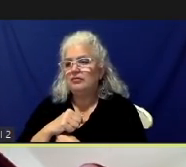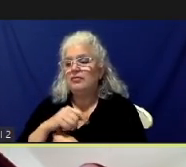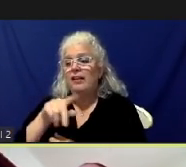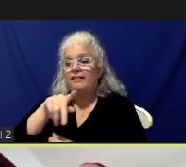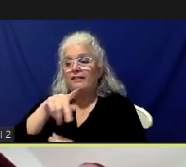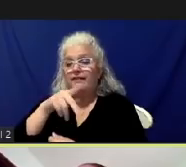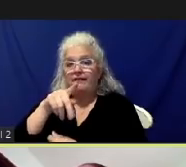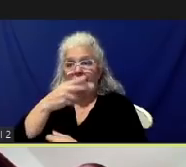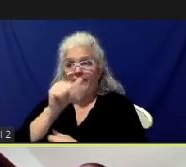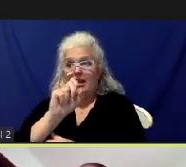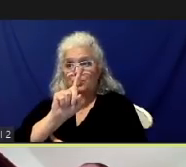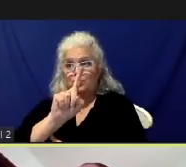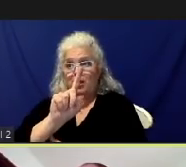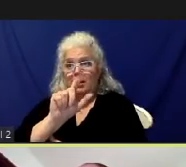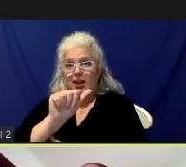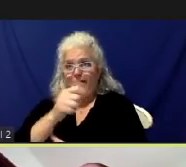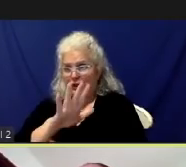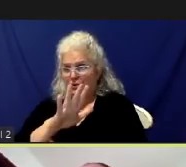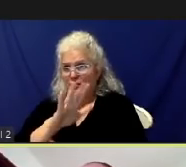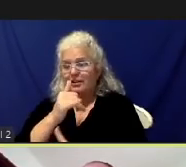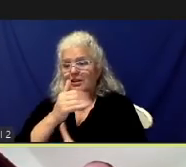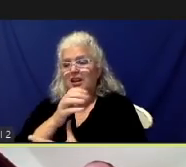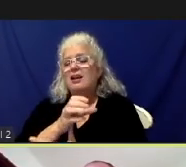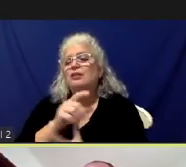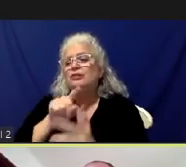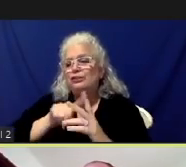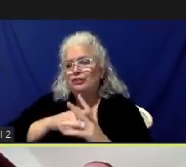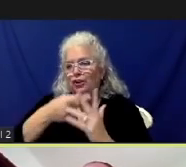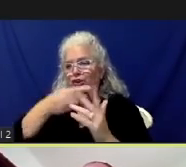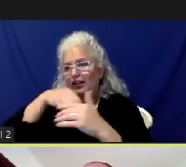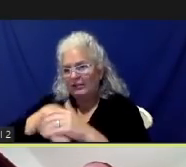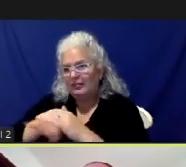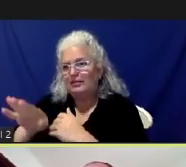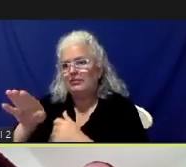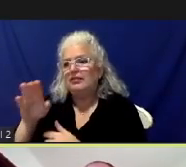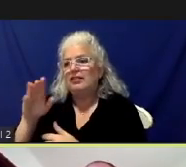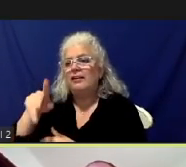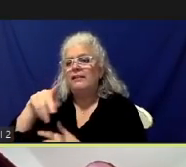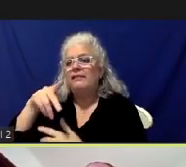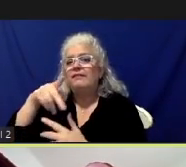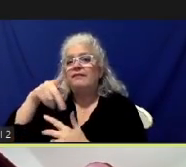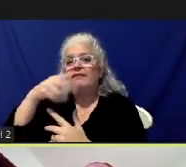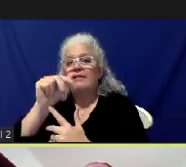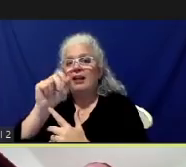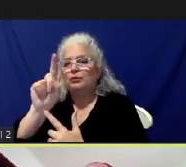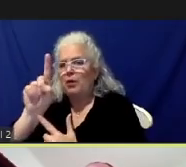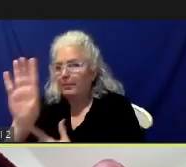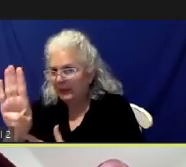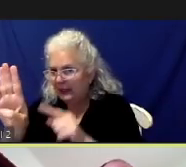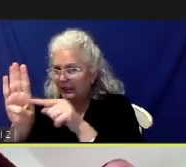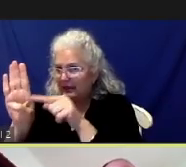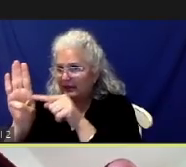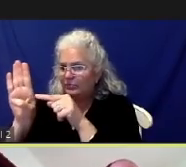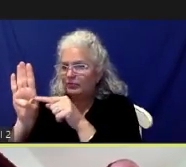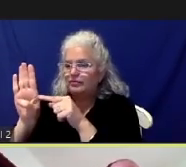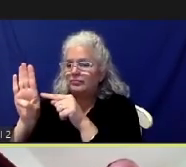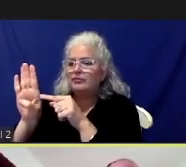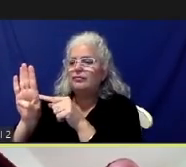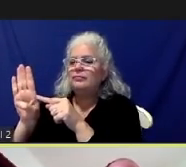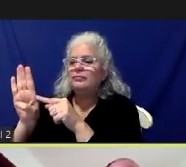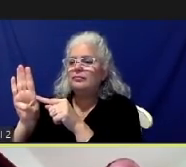weren't able to get in. So that door is still open, but we are in phase 1B, tier 1. And there was a little